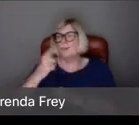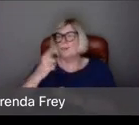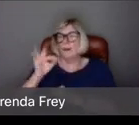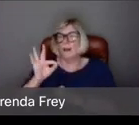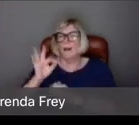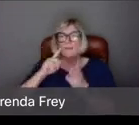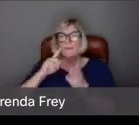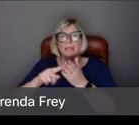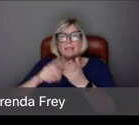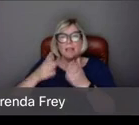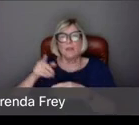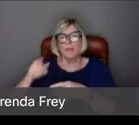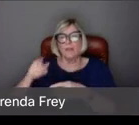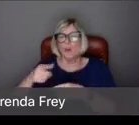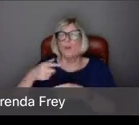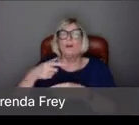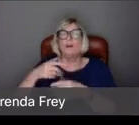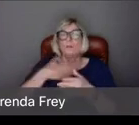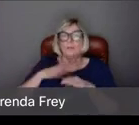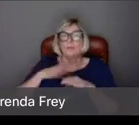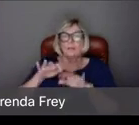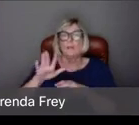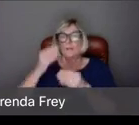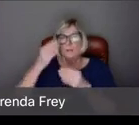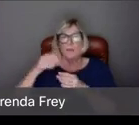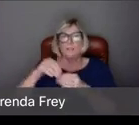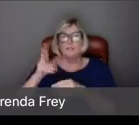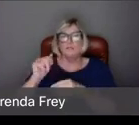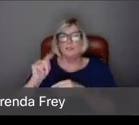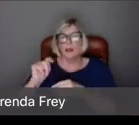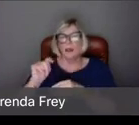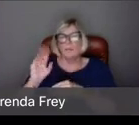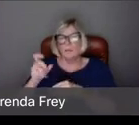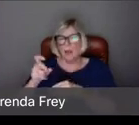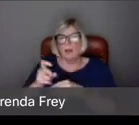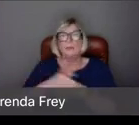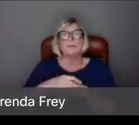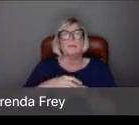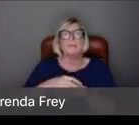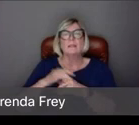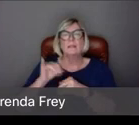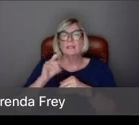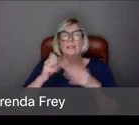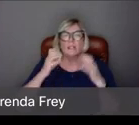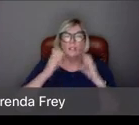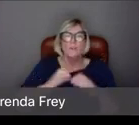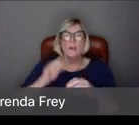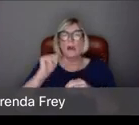your contact information in the chat box. I did. You I can, I'm did. going to try and go on memory, but it's